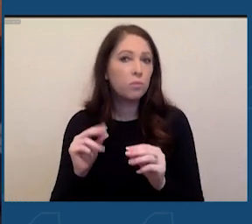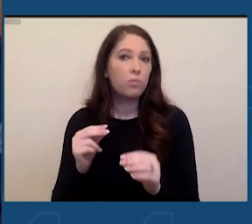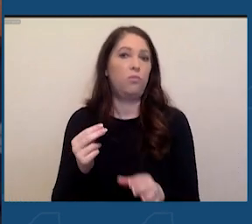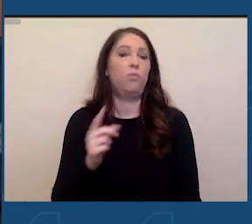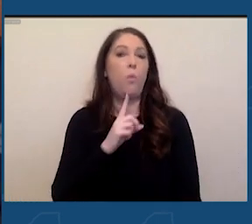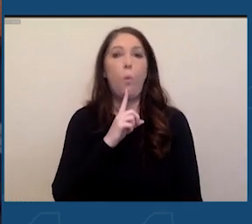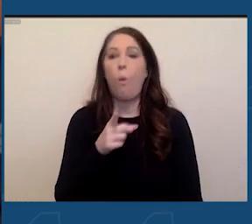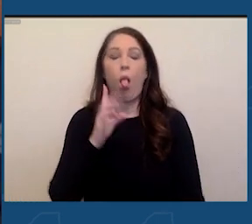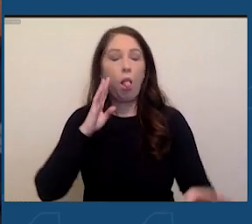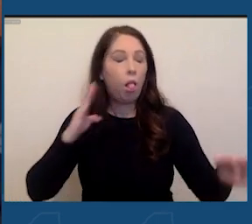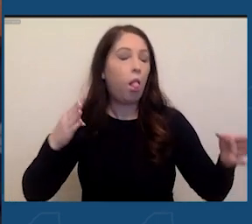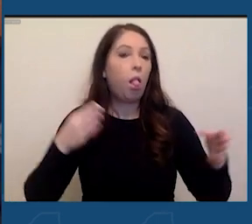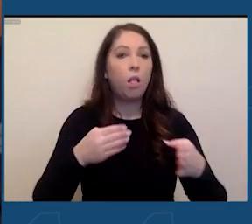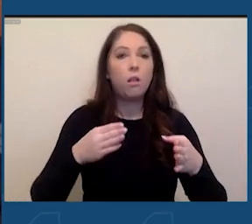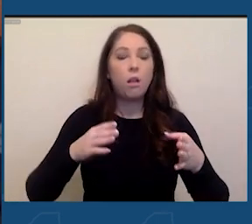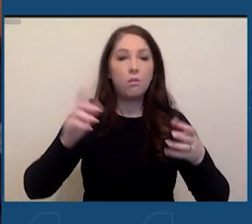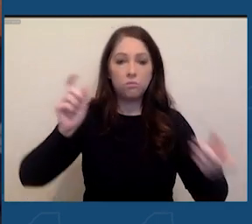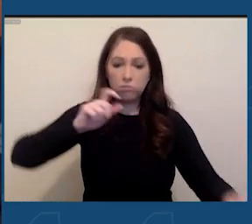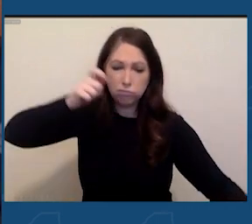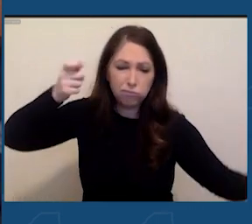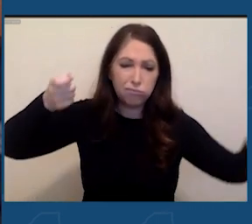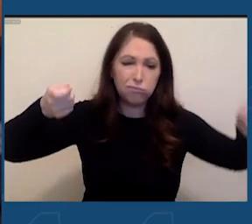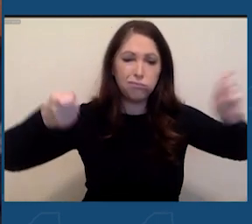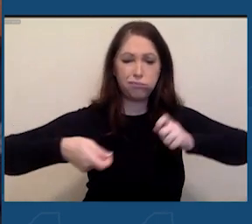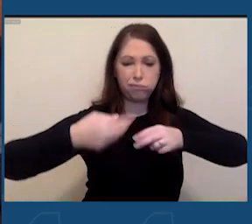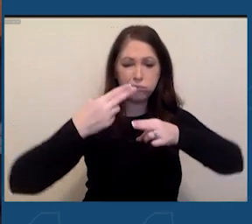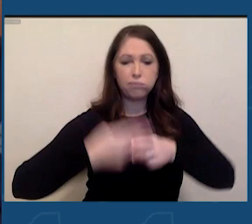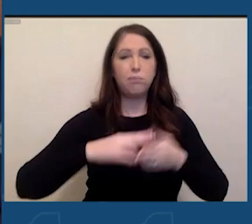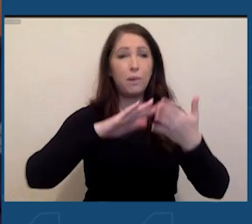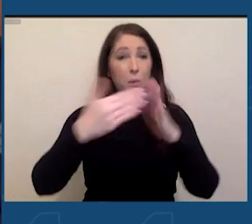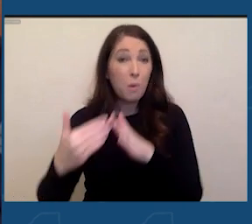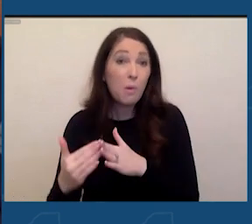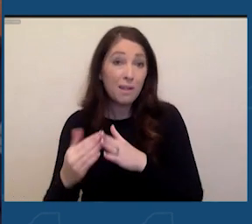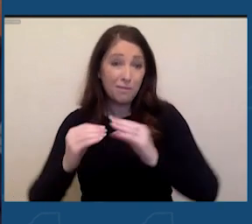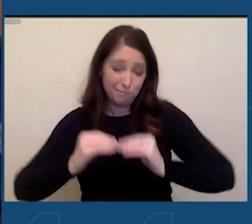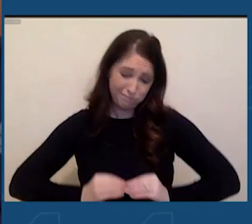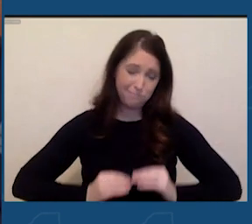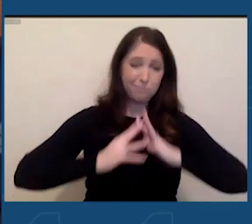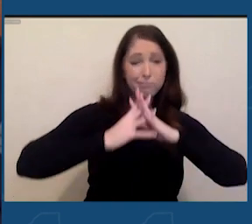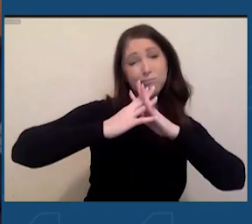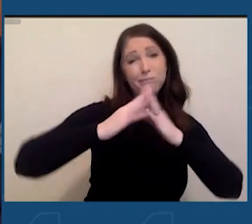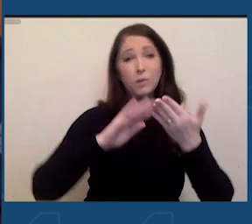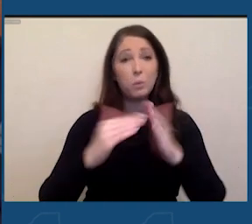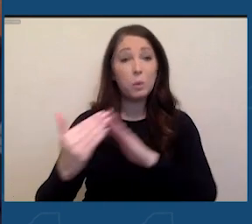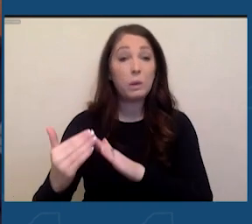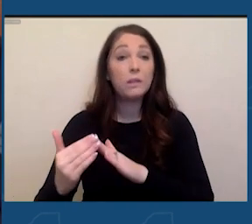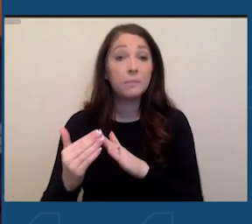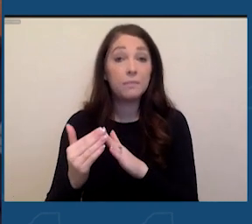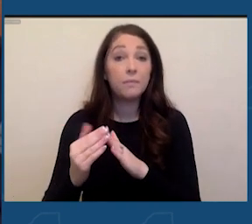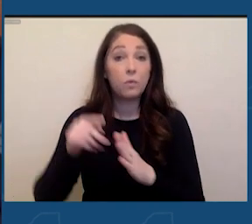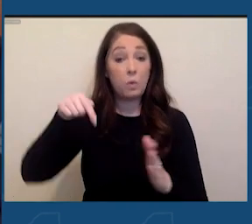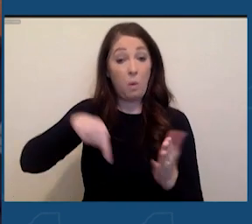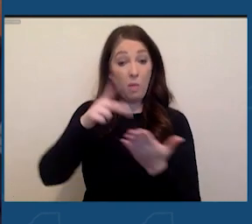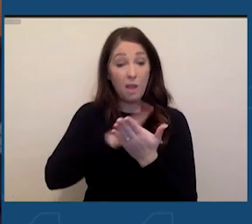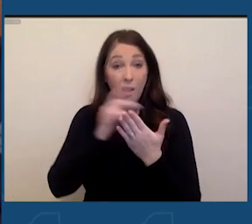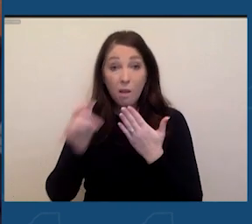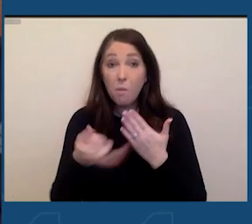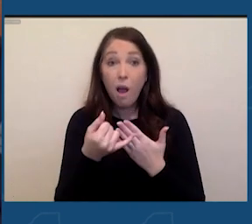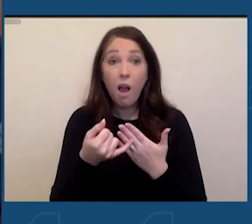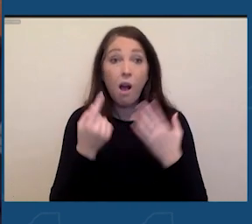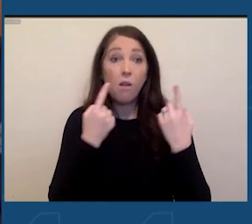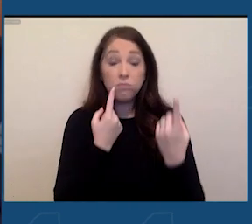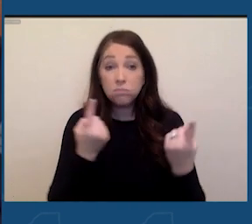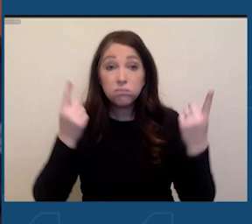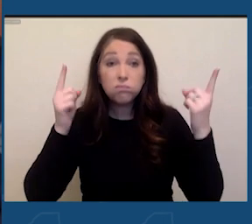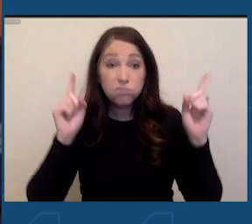redefining and relaunching a community. So this project works tremendously well with it because